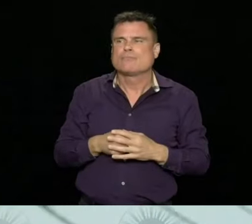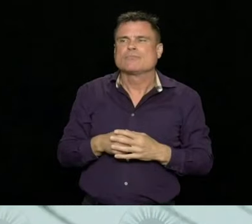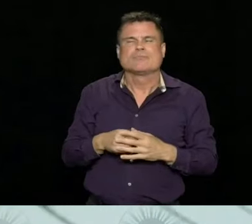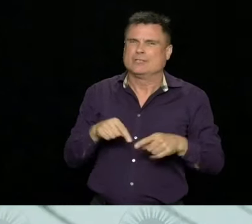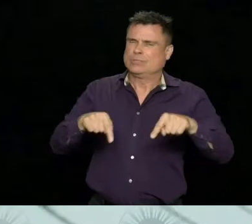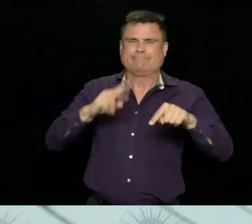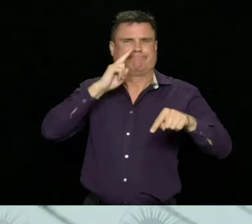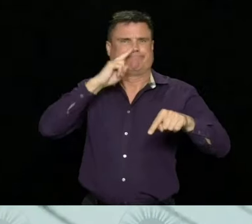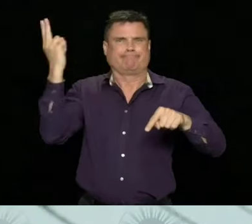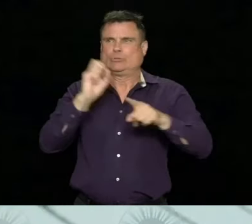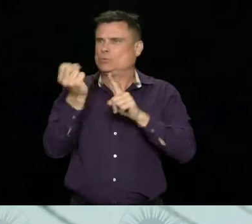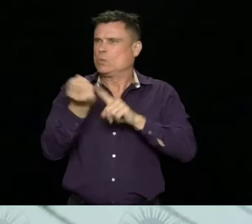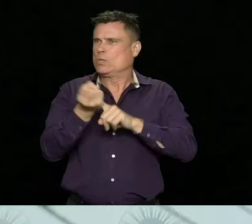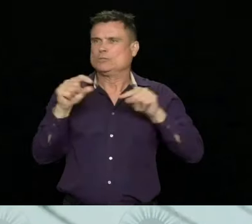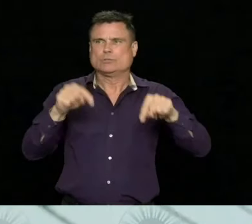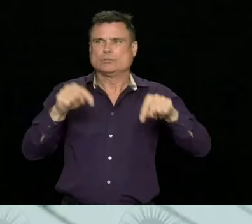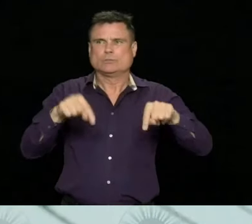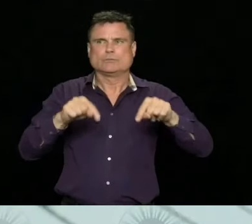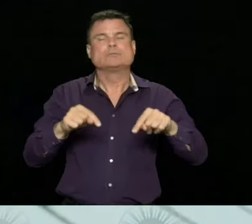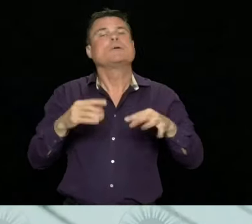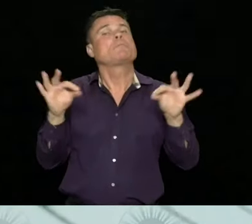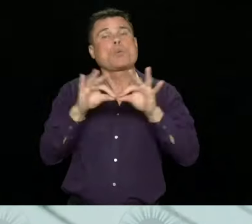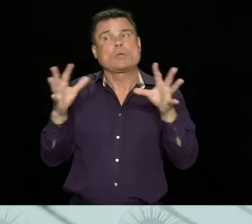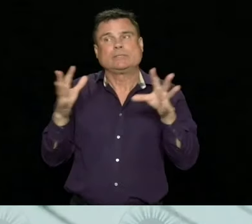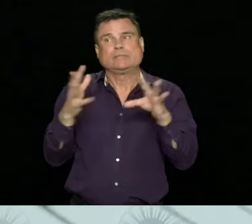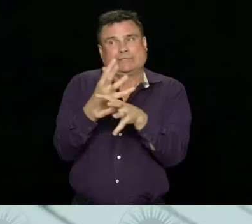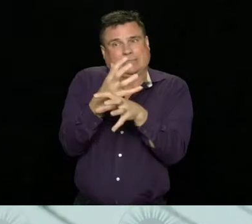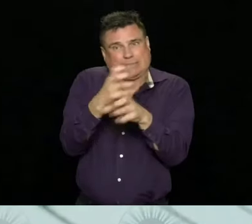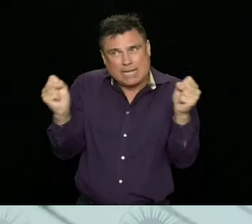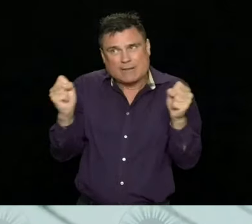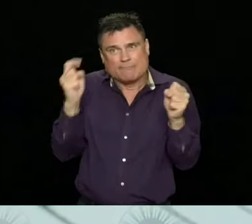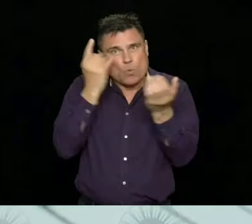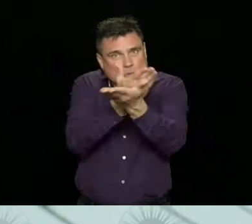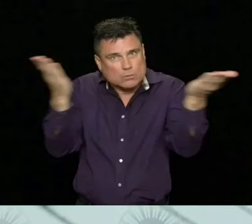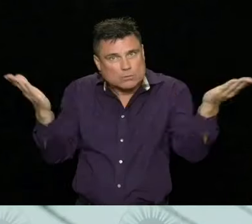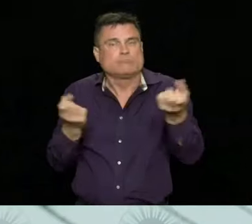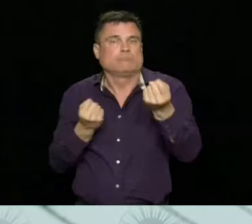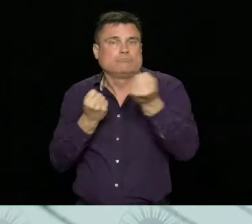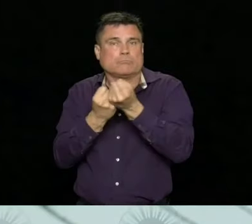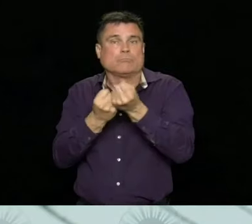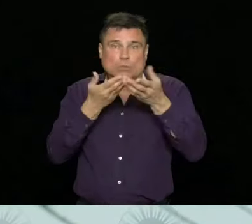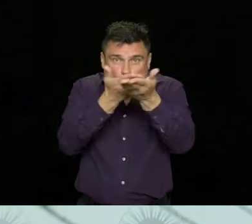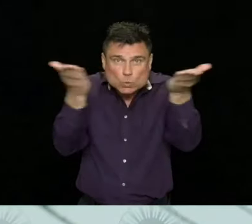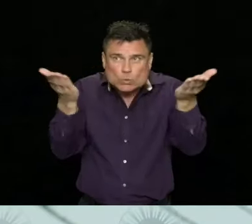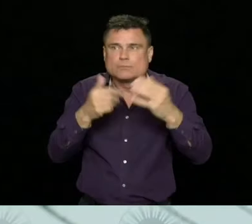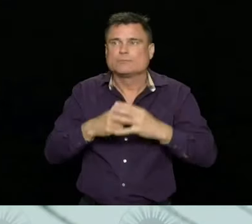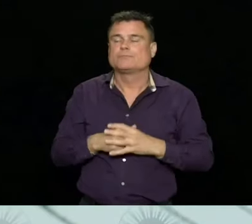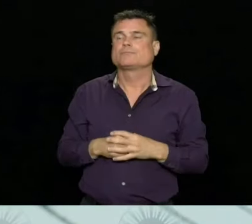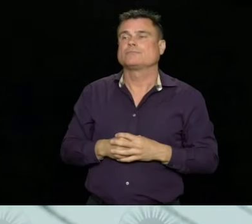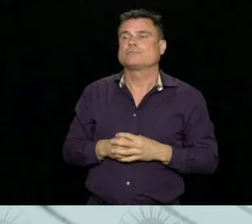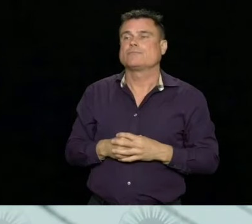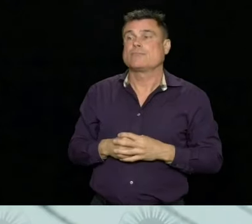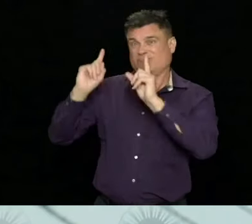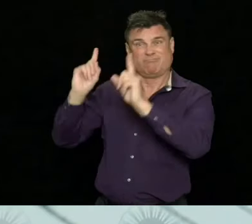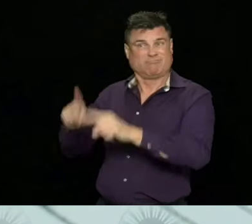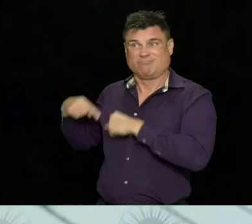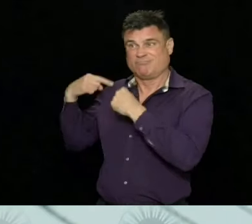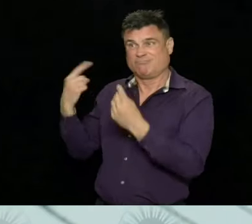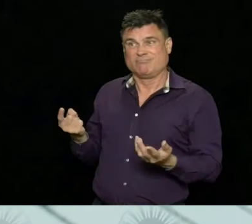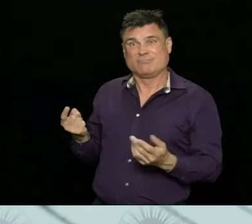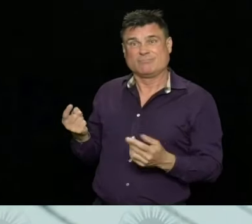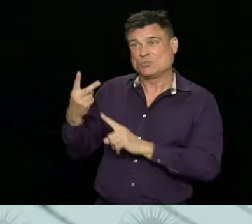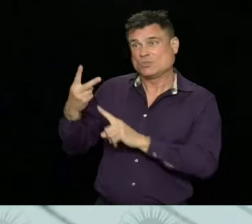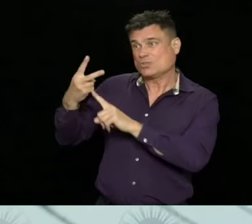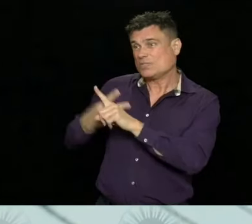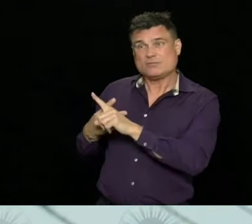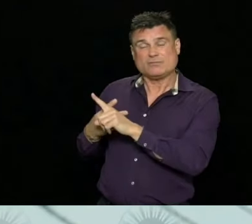mentioned before, in the first 6 months, largely during the COVID-19, the inspections in all of those workplaces have